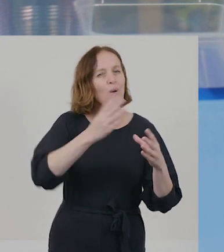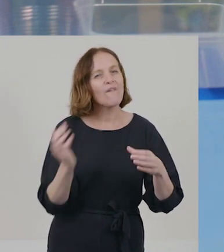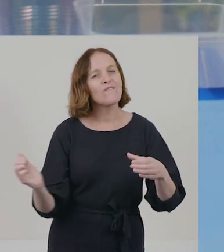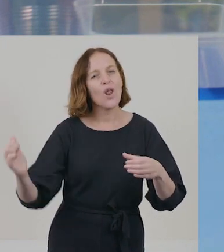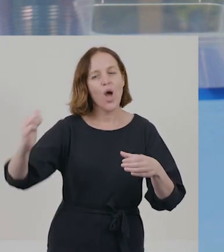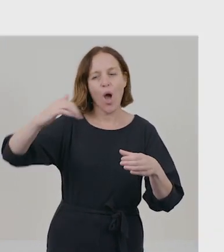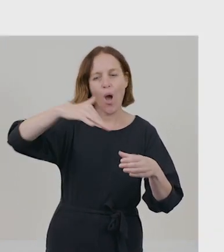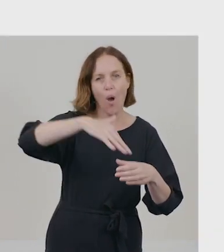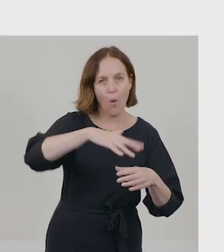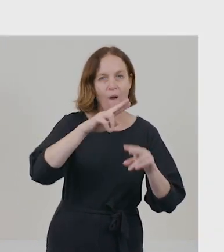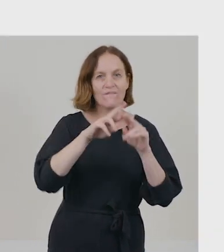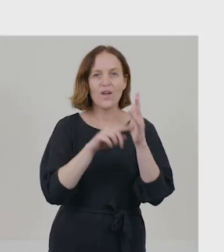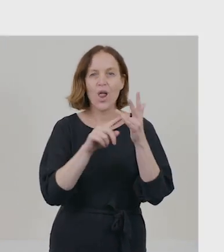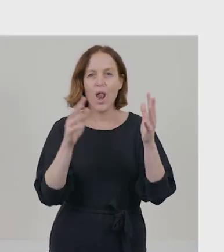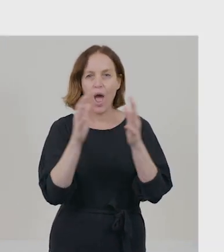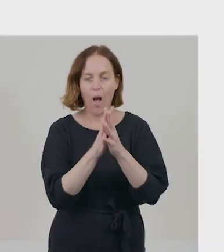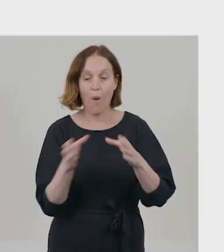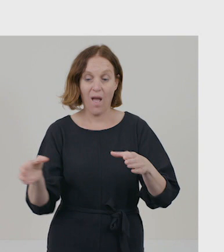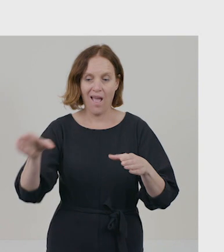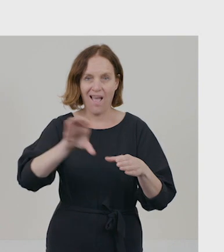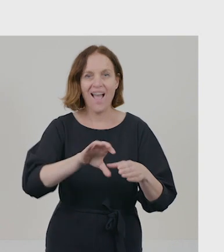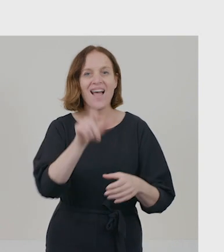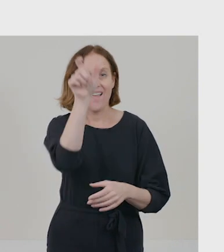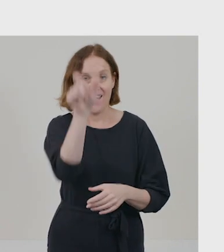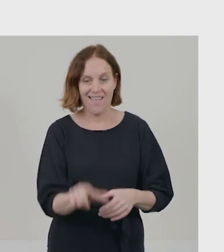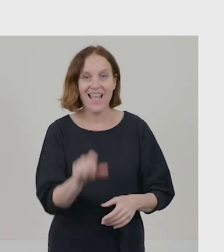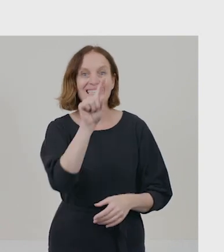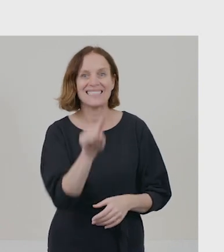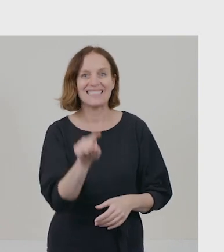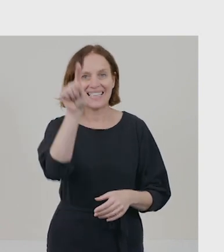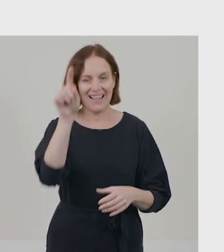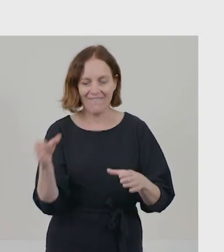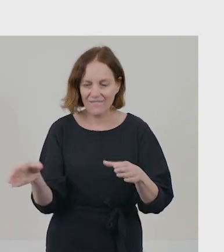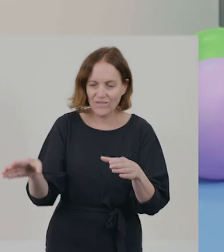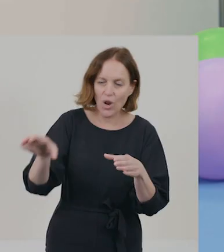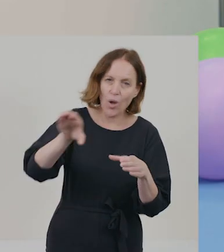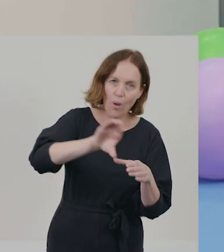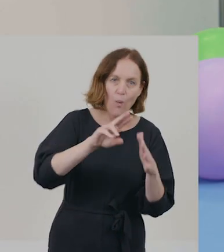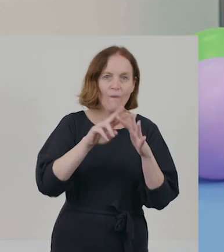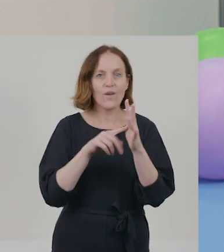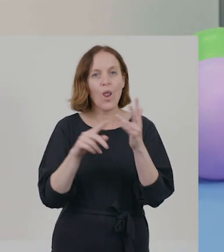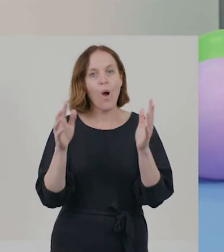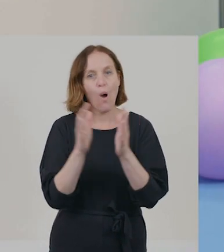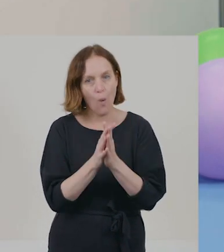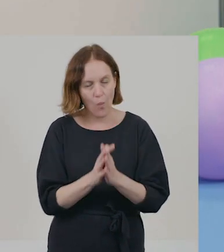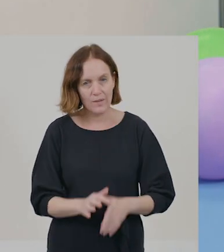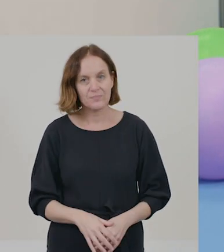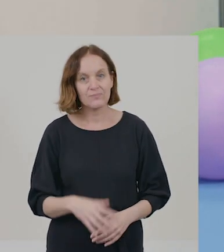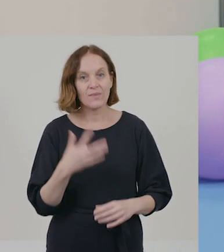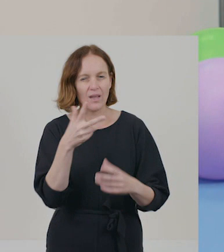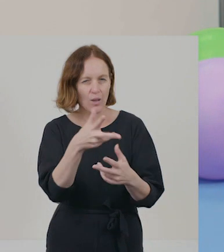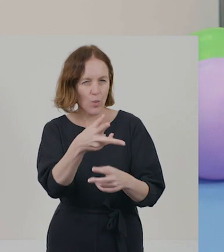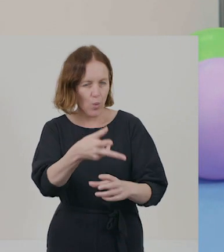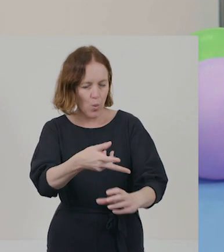It flows. Let's record this observation with a tick in the table. Now, inside this